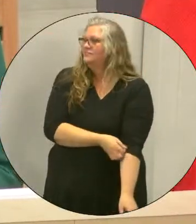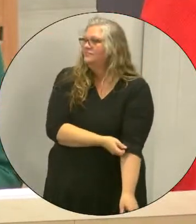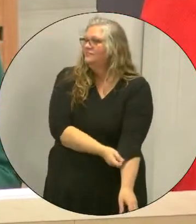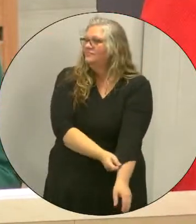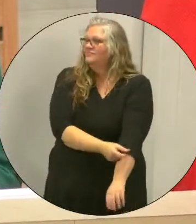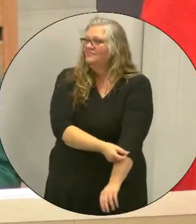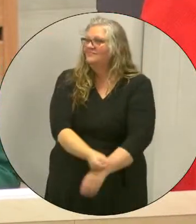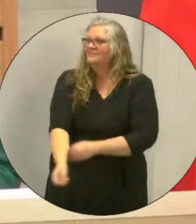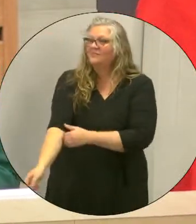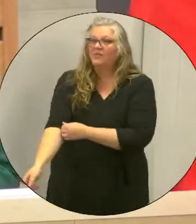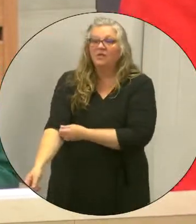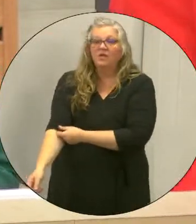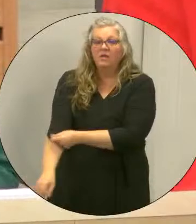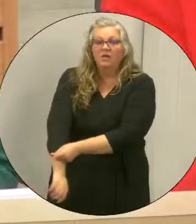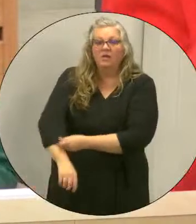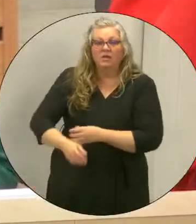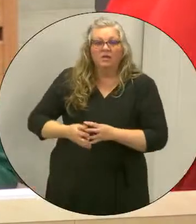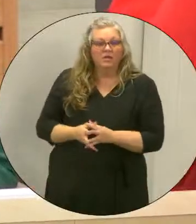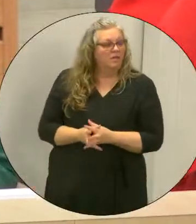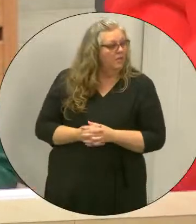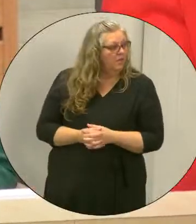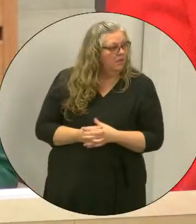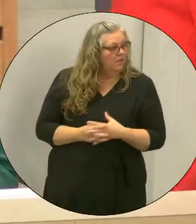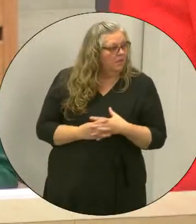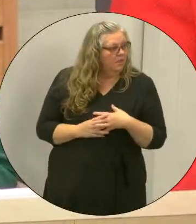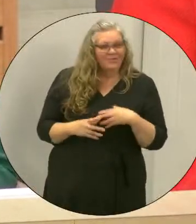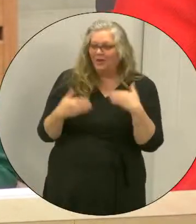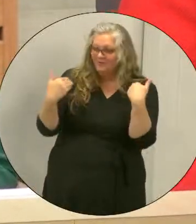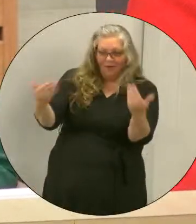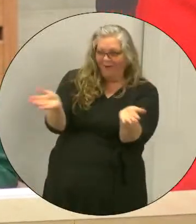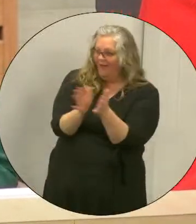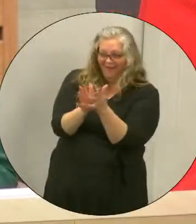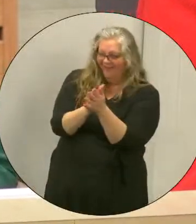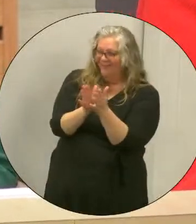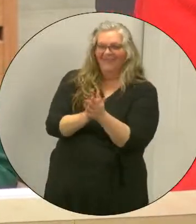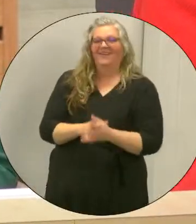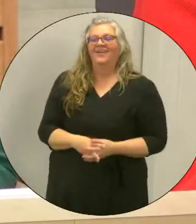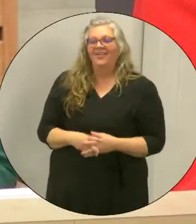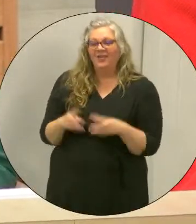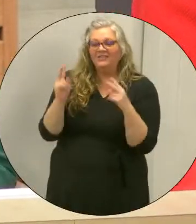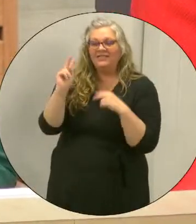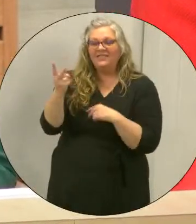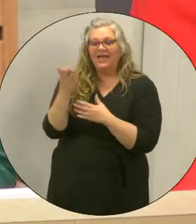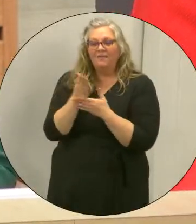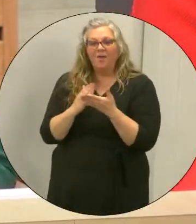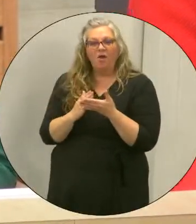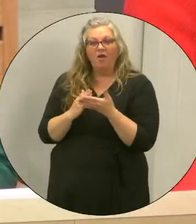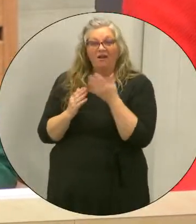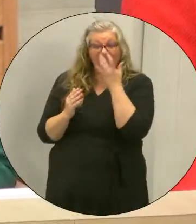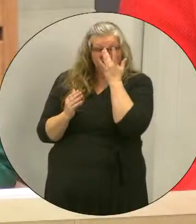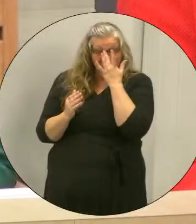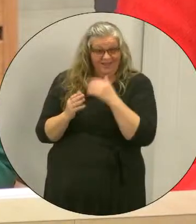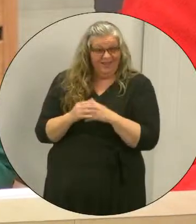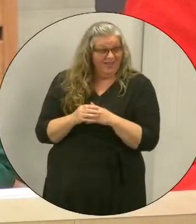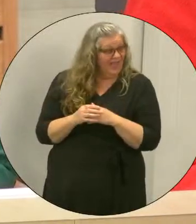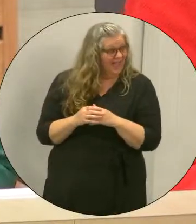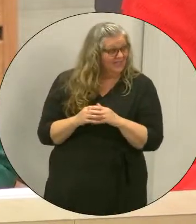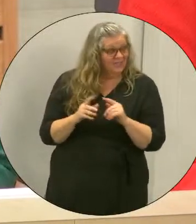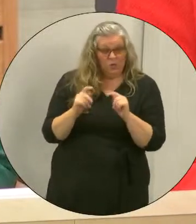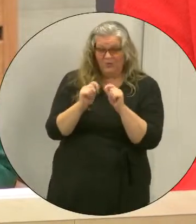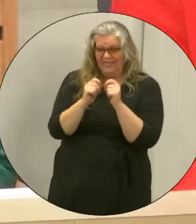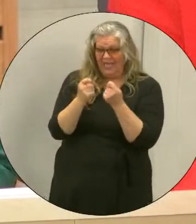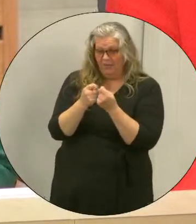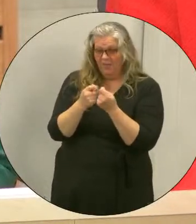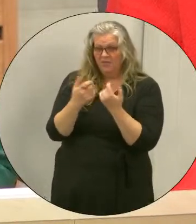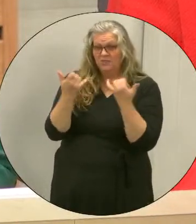That is a celebratory, so that is appropriate. There's a second part to this, and team, this is to direct